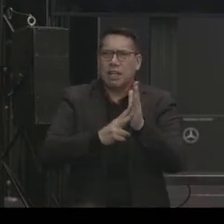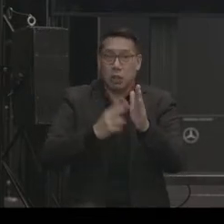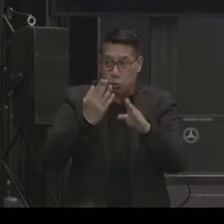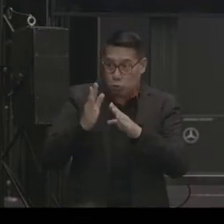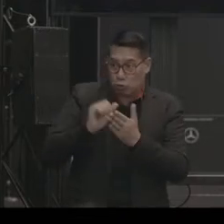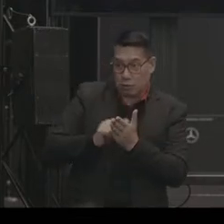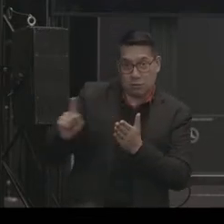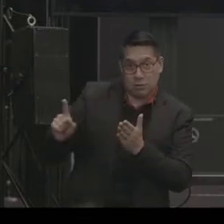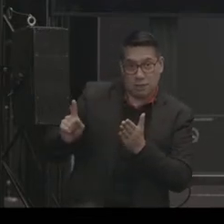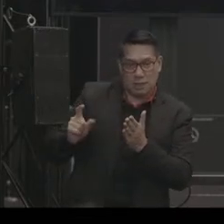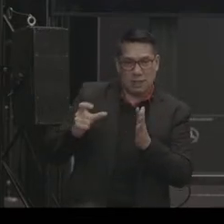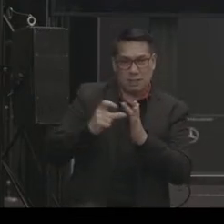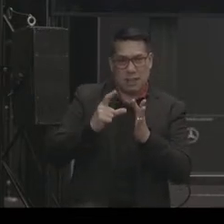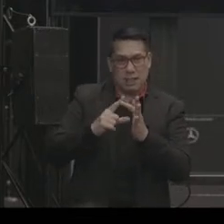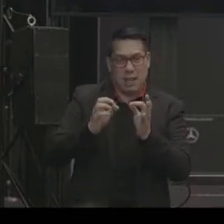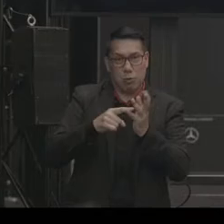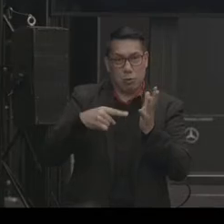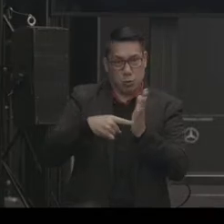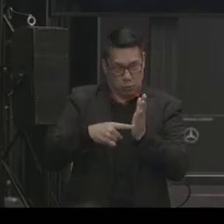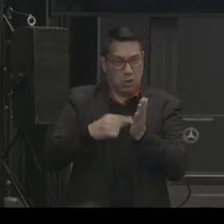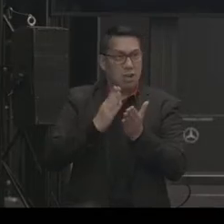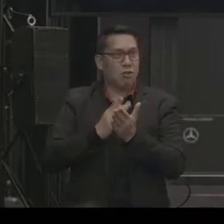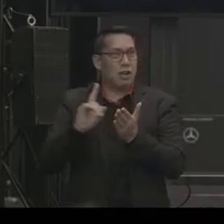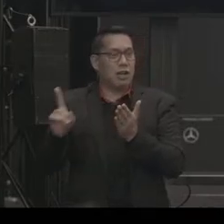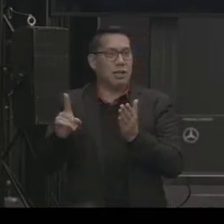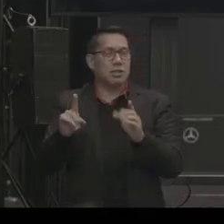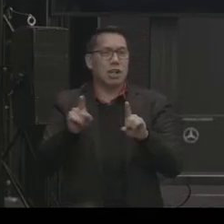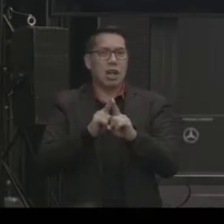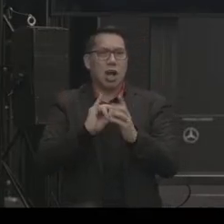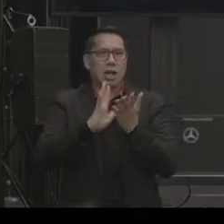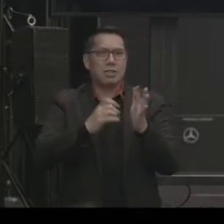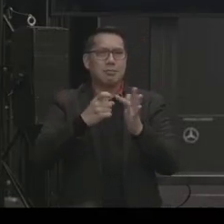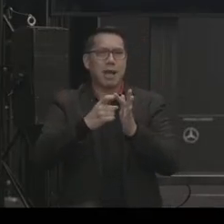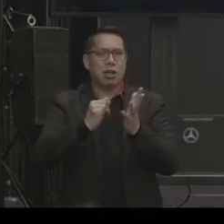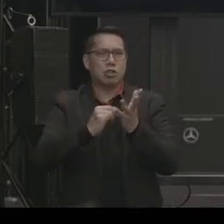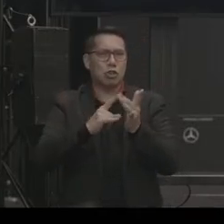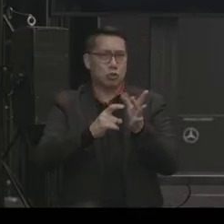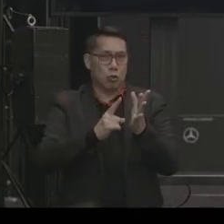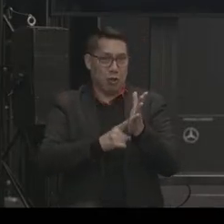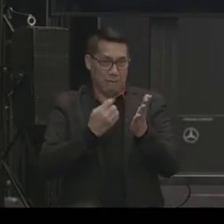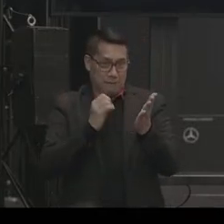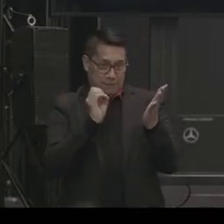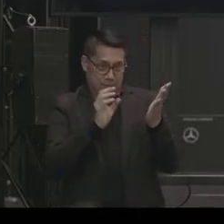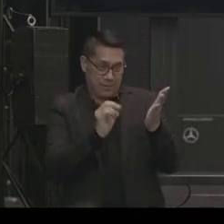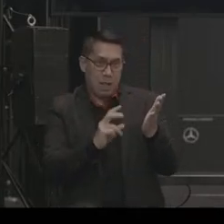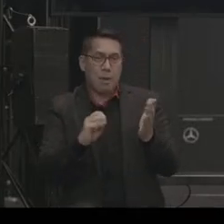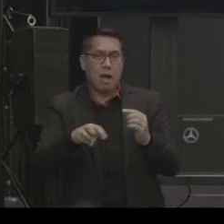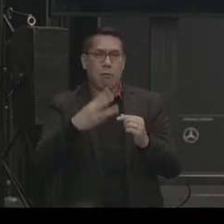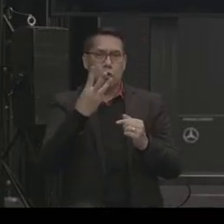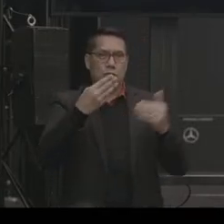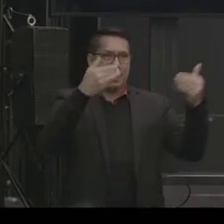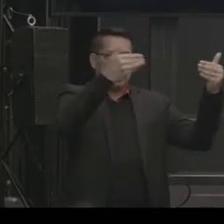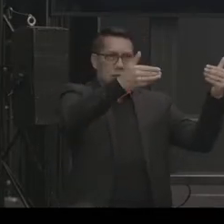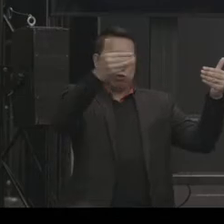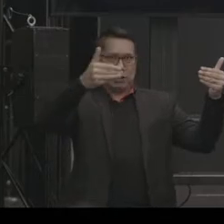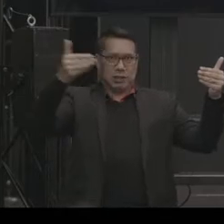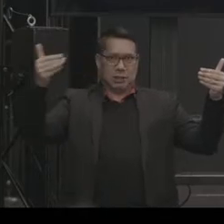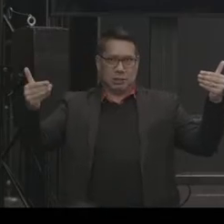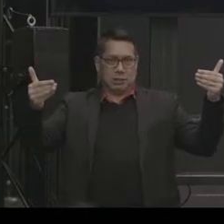right? Yeah, we've seen snippets on Smac socials, but it's going to be 3 screens in Great Hall